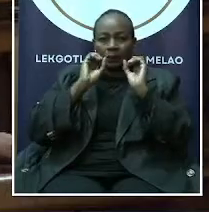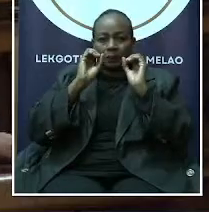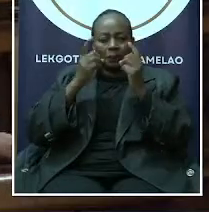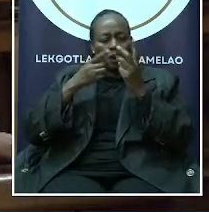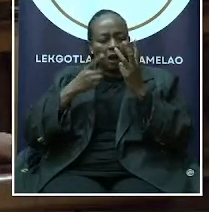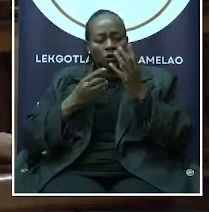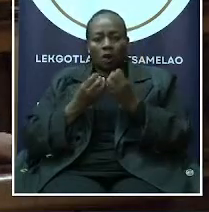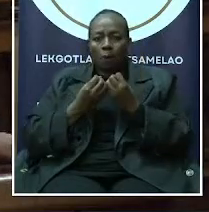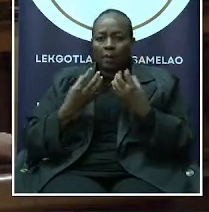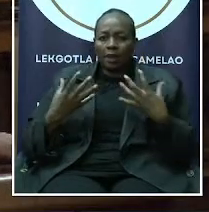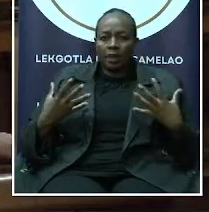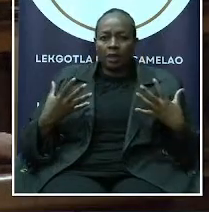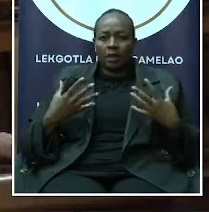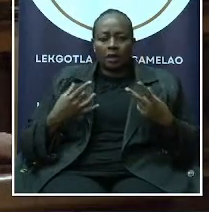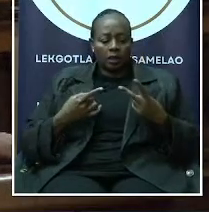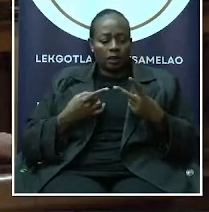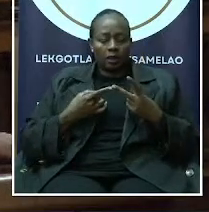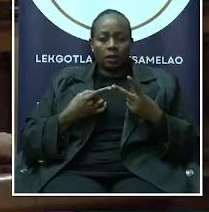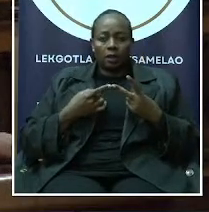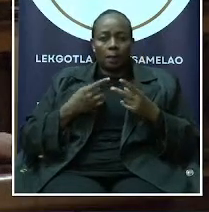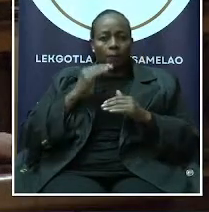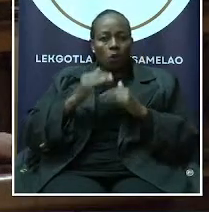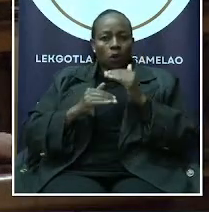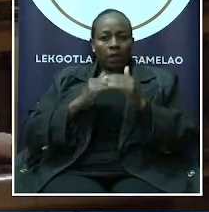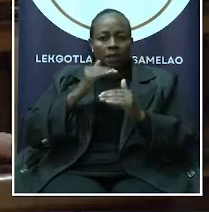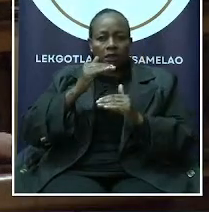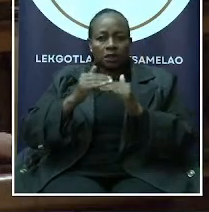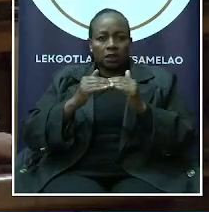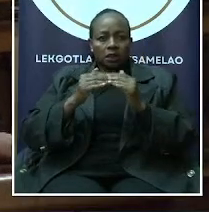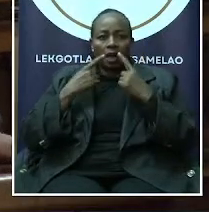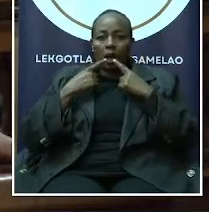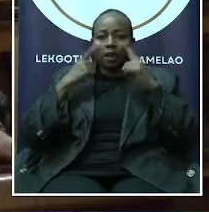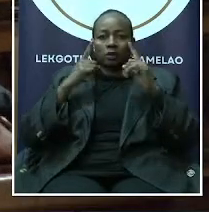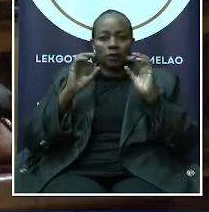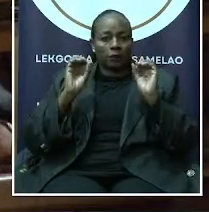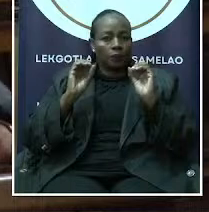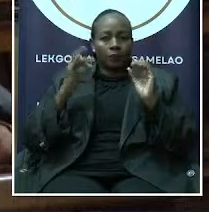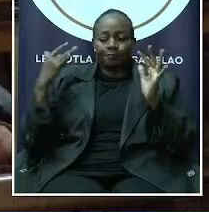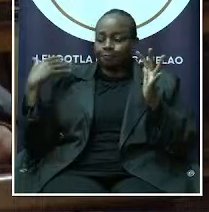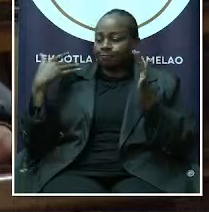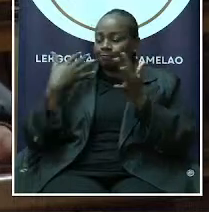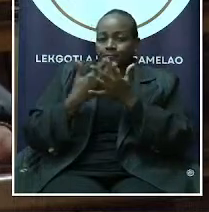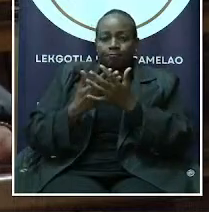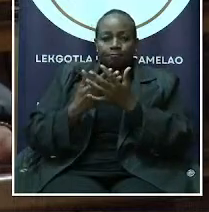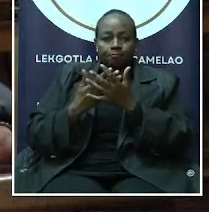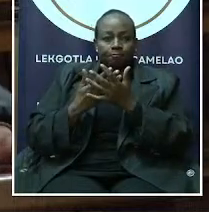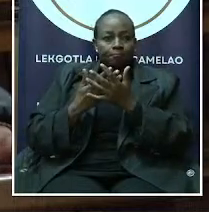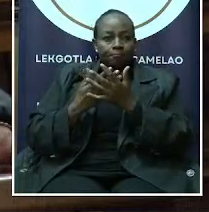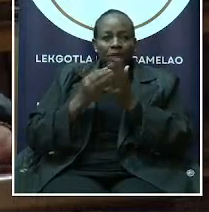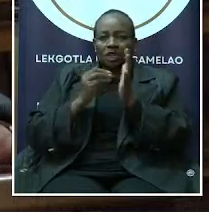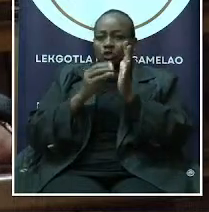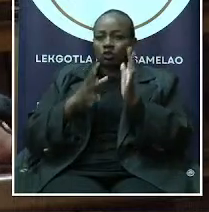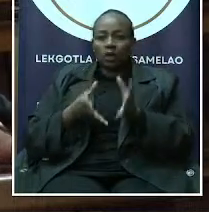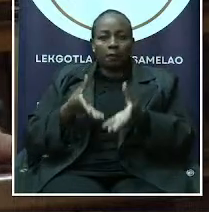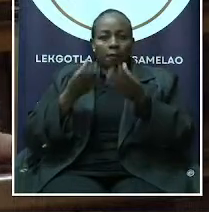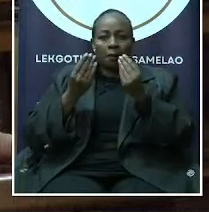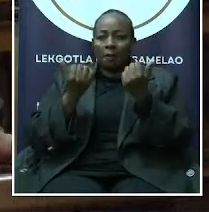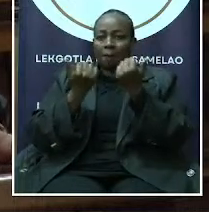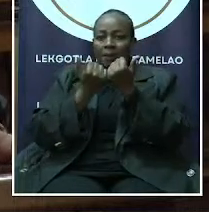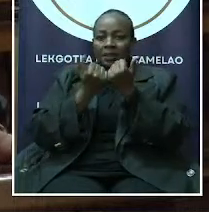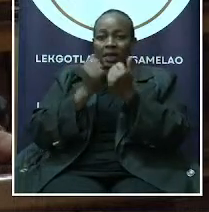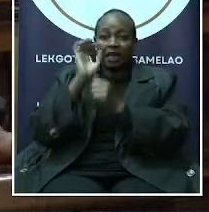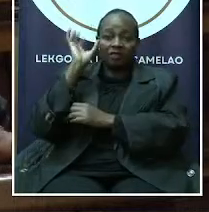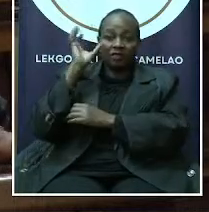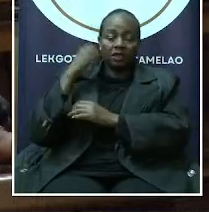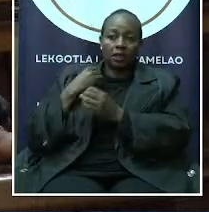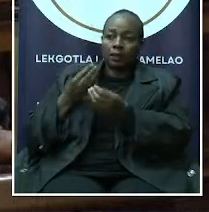all that there is going to be any progress. Up until now, there hasn't been any allocations made to any student in the Free State of the